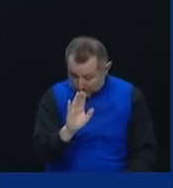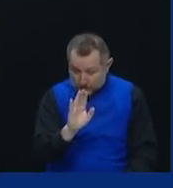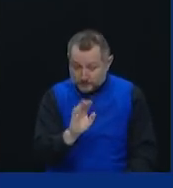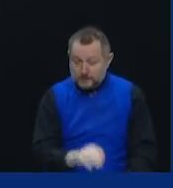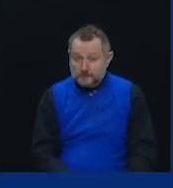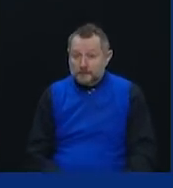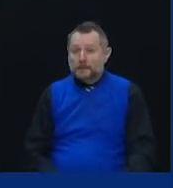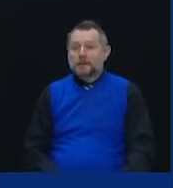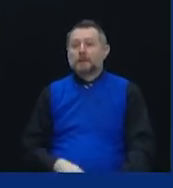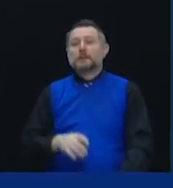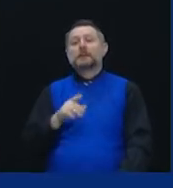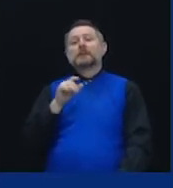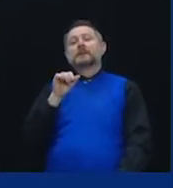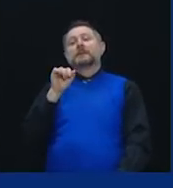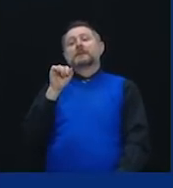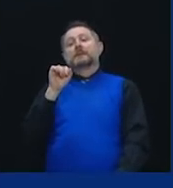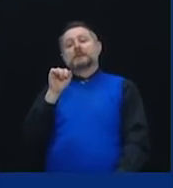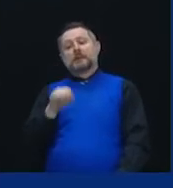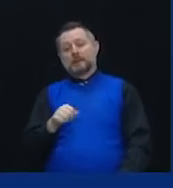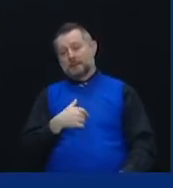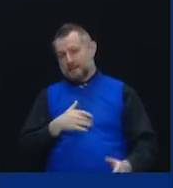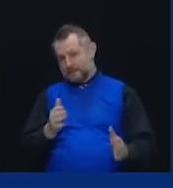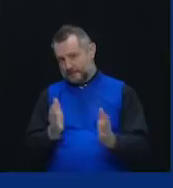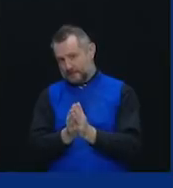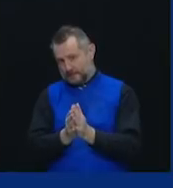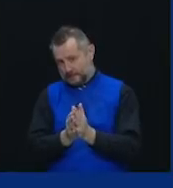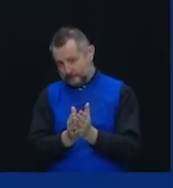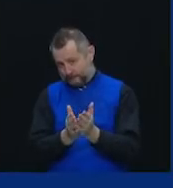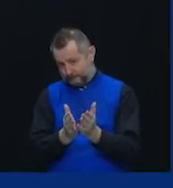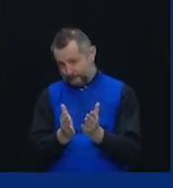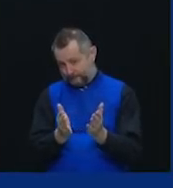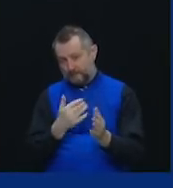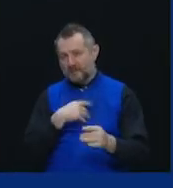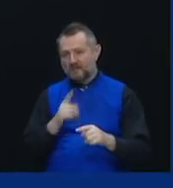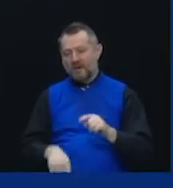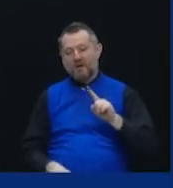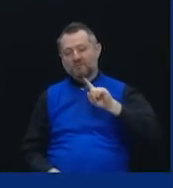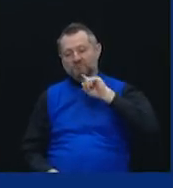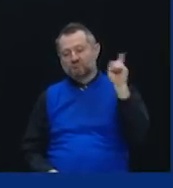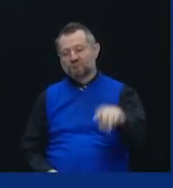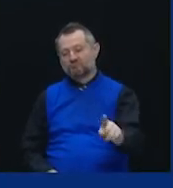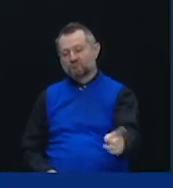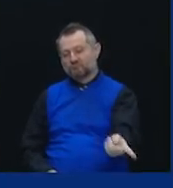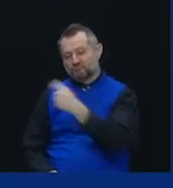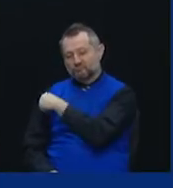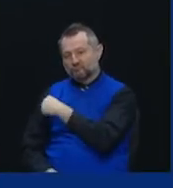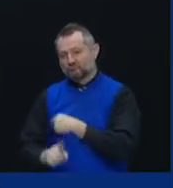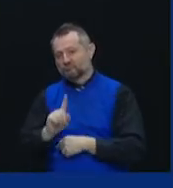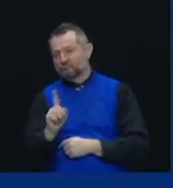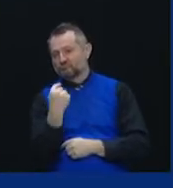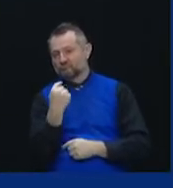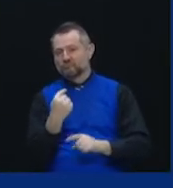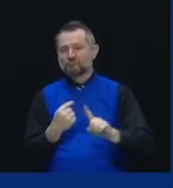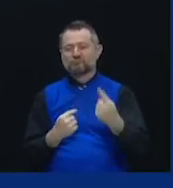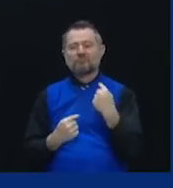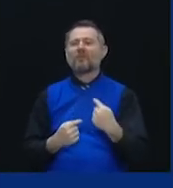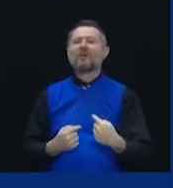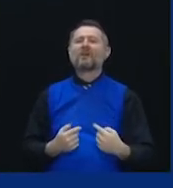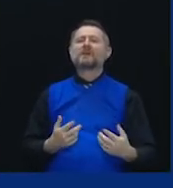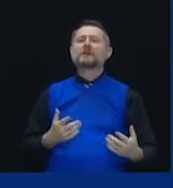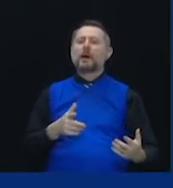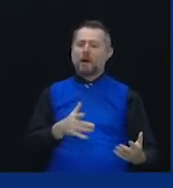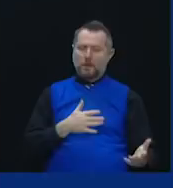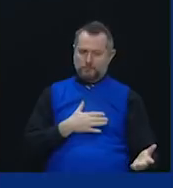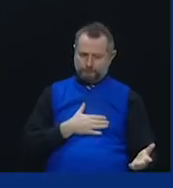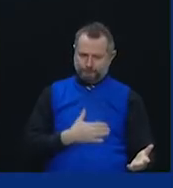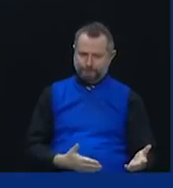to do it, but I couldn't tell you to do it. You did it out of your sense of